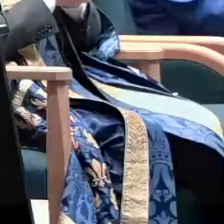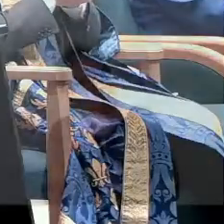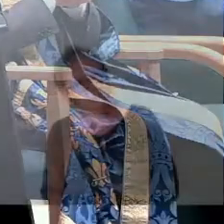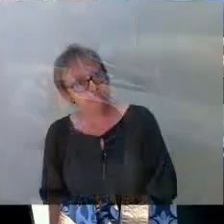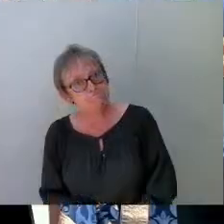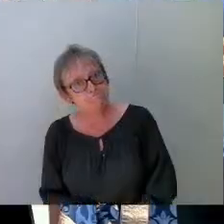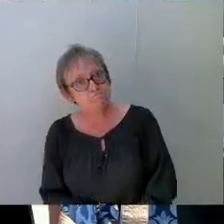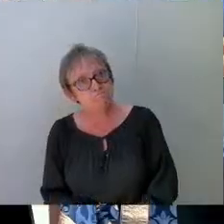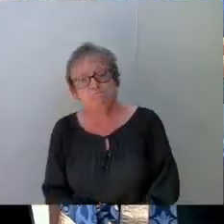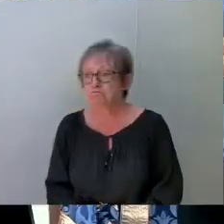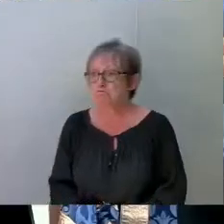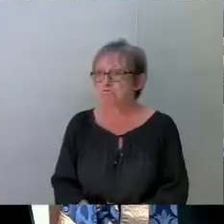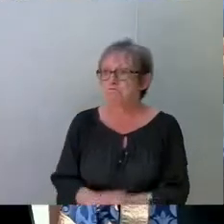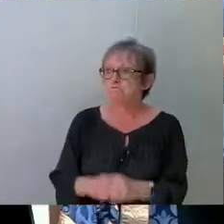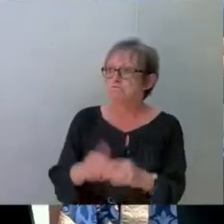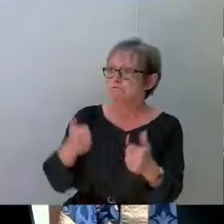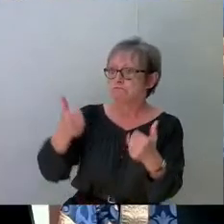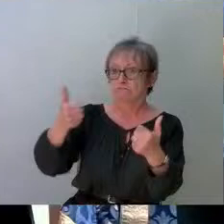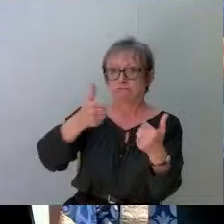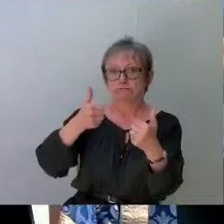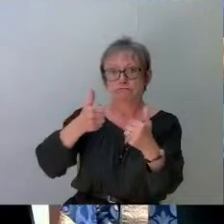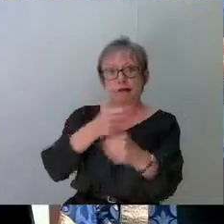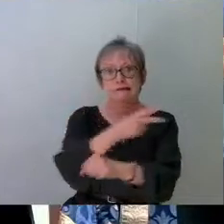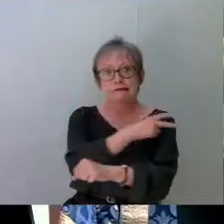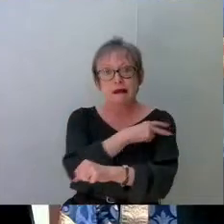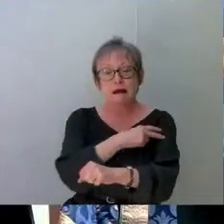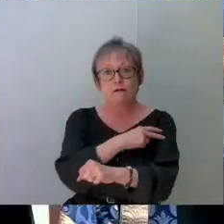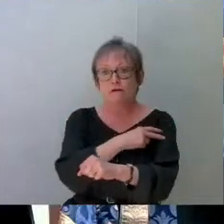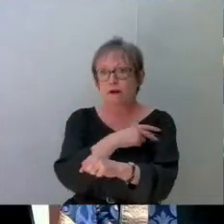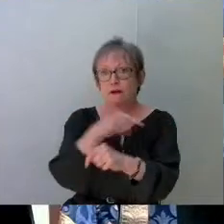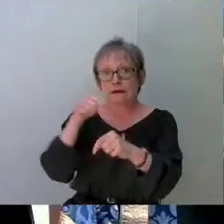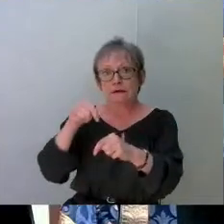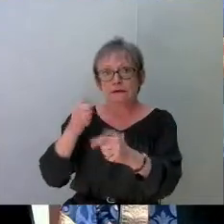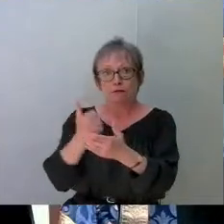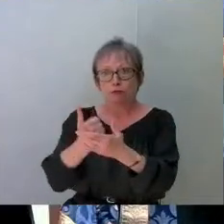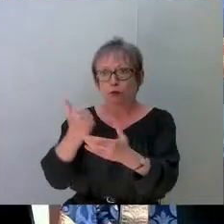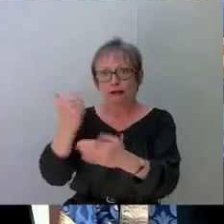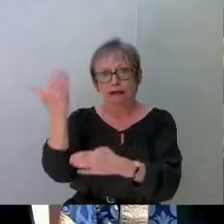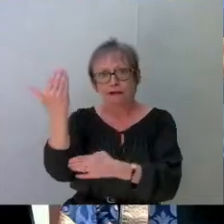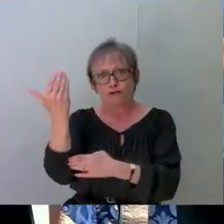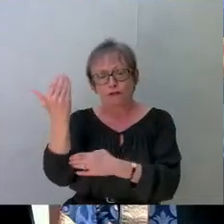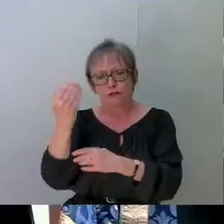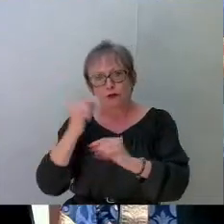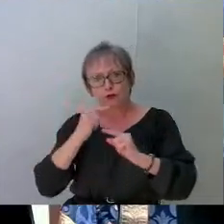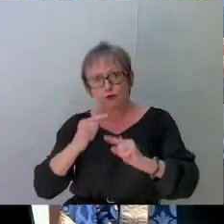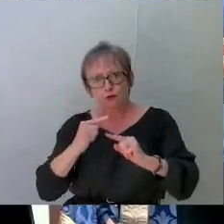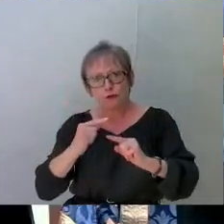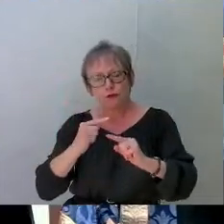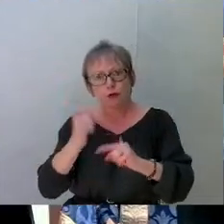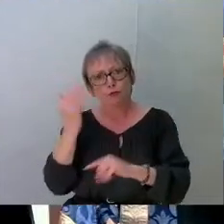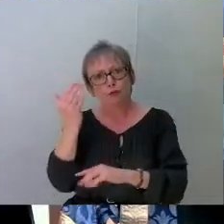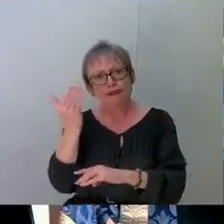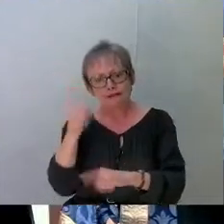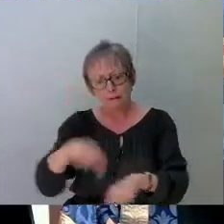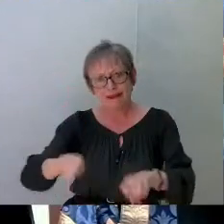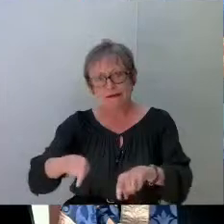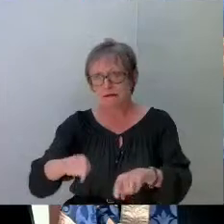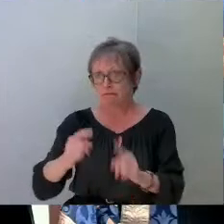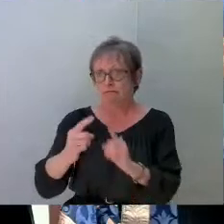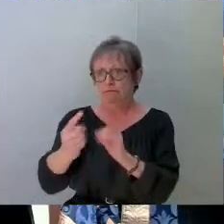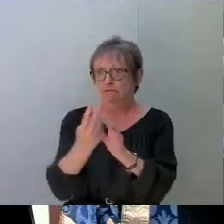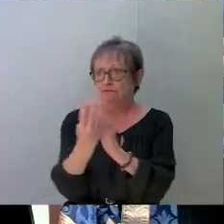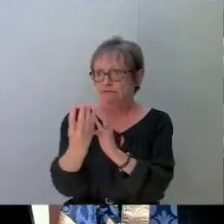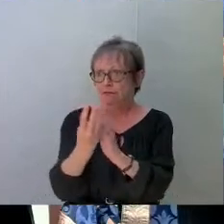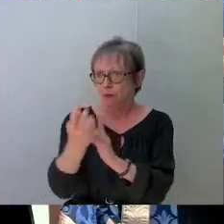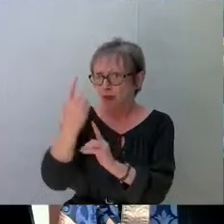I mean, you've got many of your fabulous staff, your fabulous lecturers, tutors, professors up here amongst us. What do you